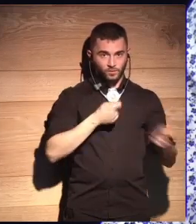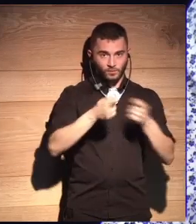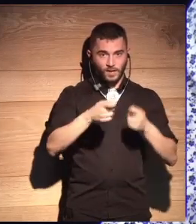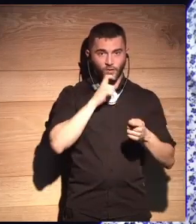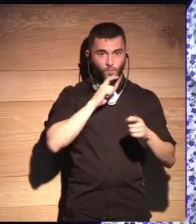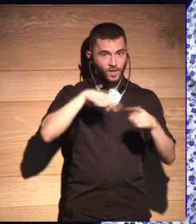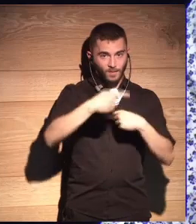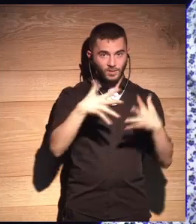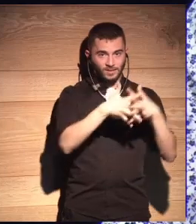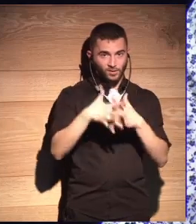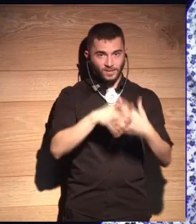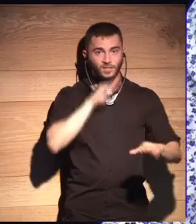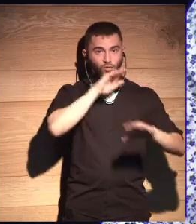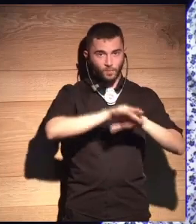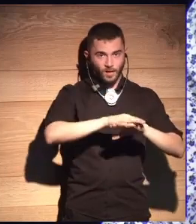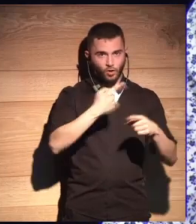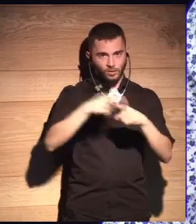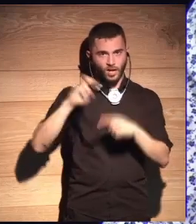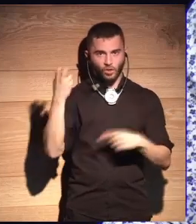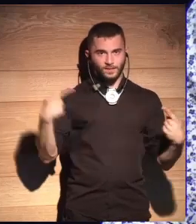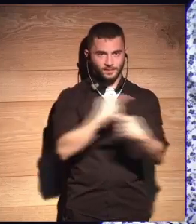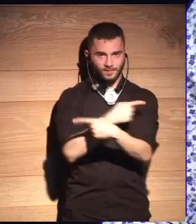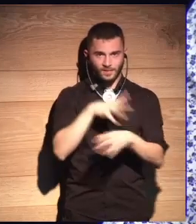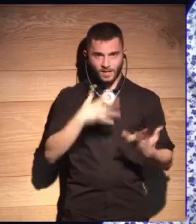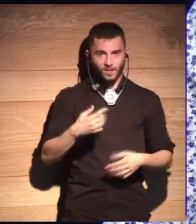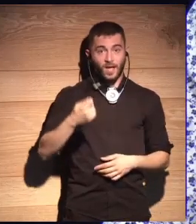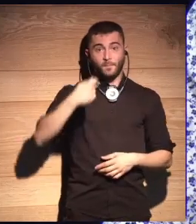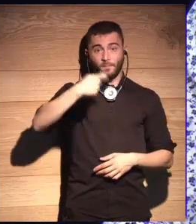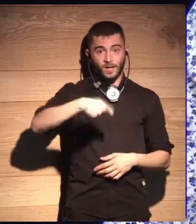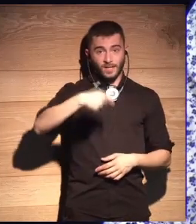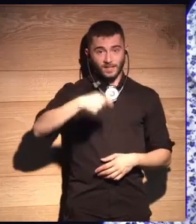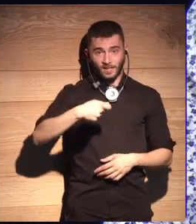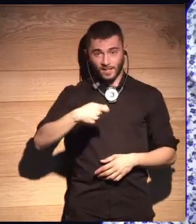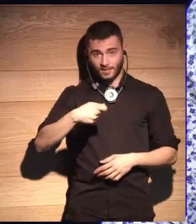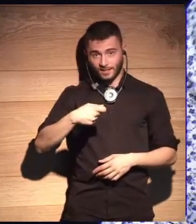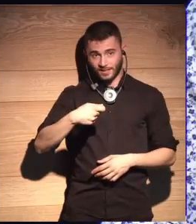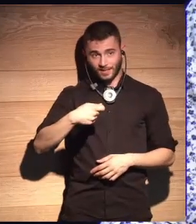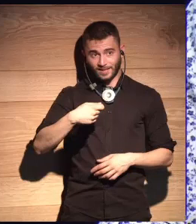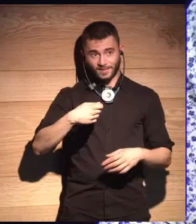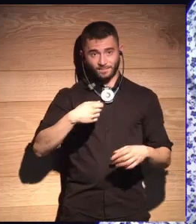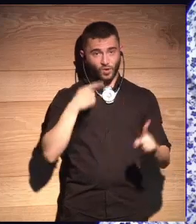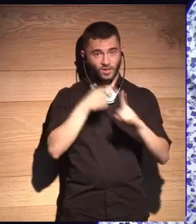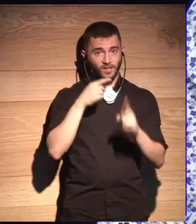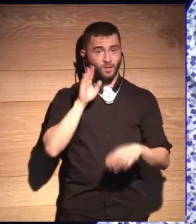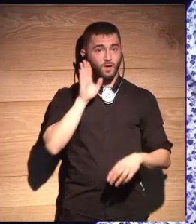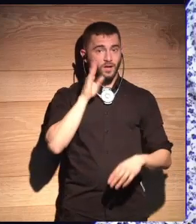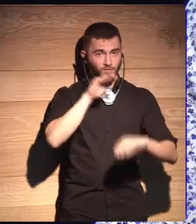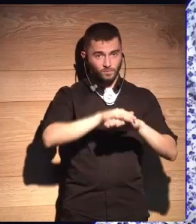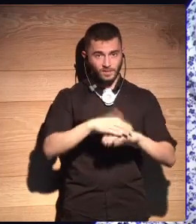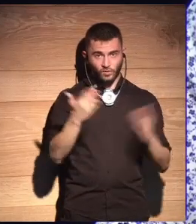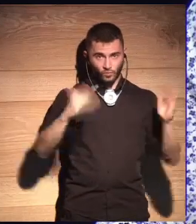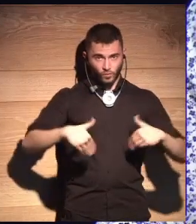and pave the way on how to regulate platforms, and then the US is going to follow what Europe does. Firstly,